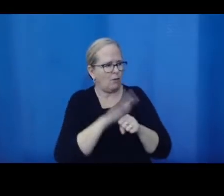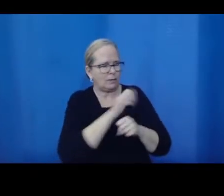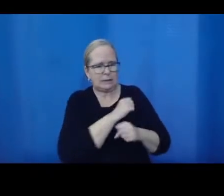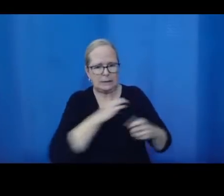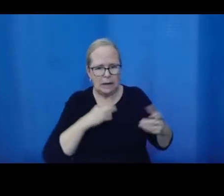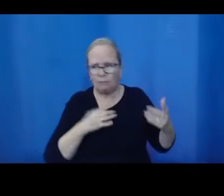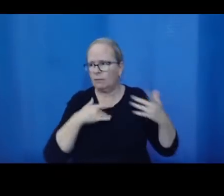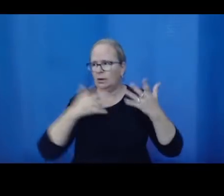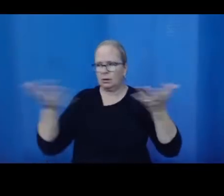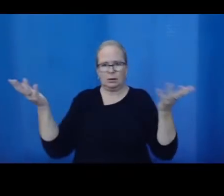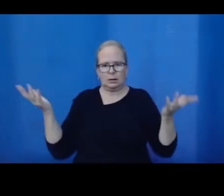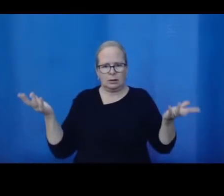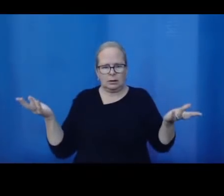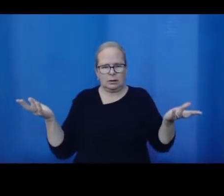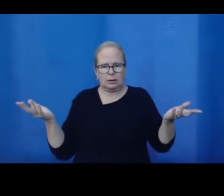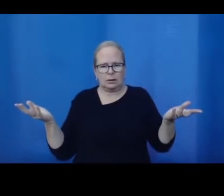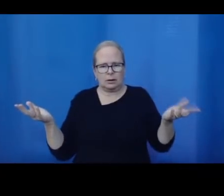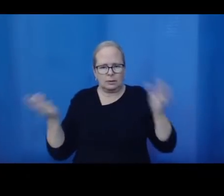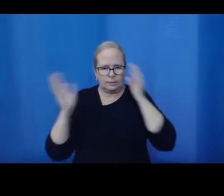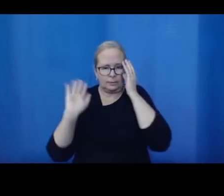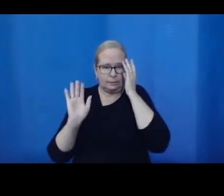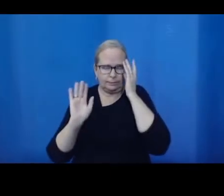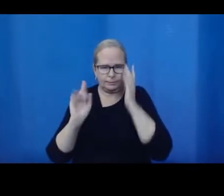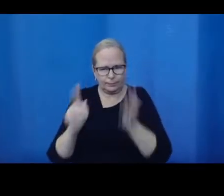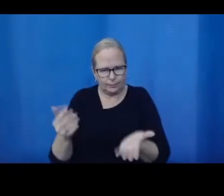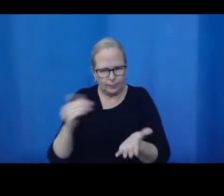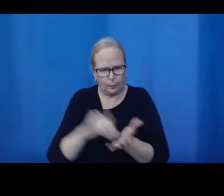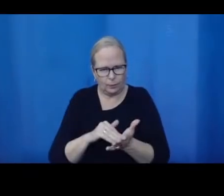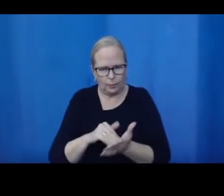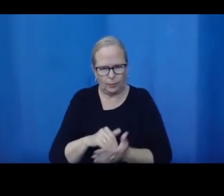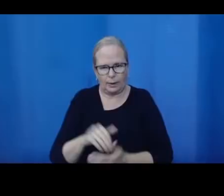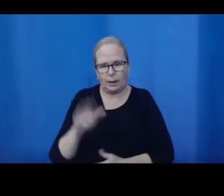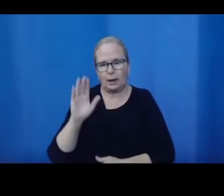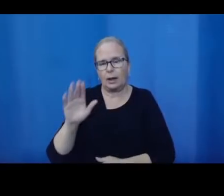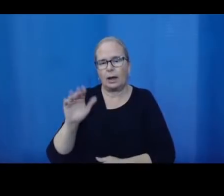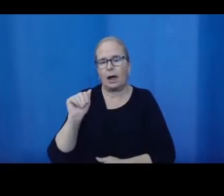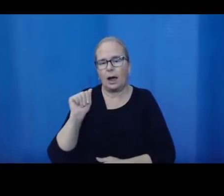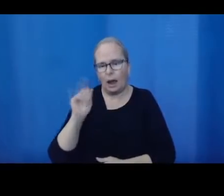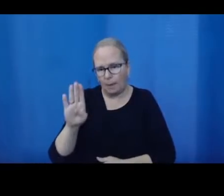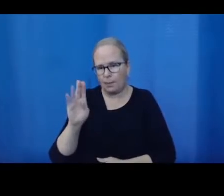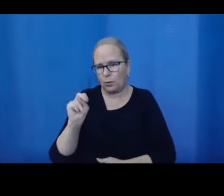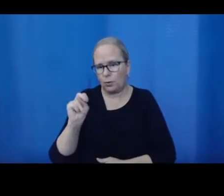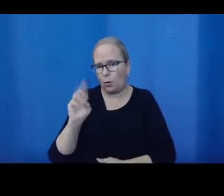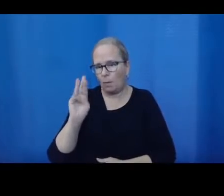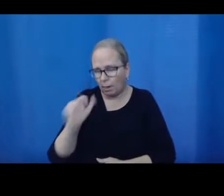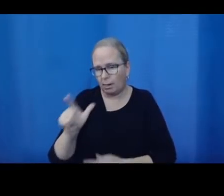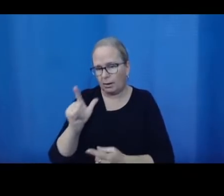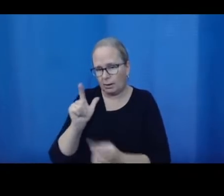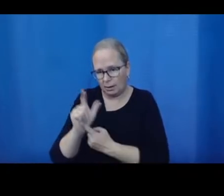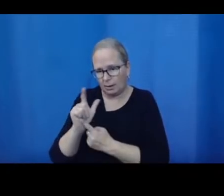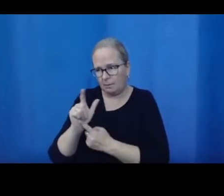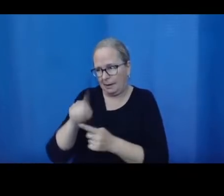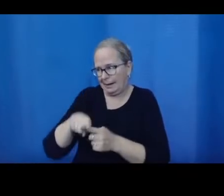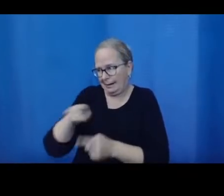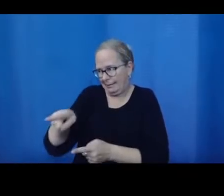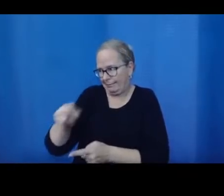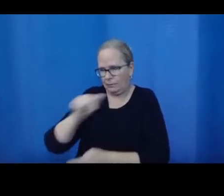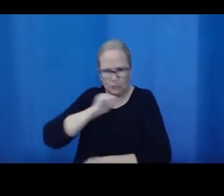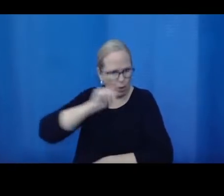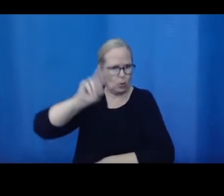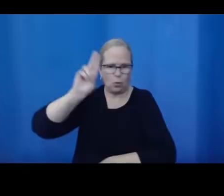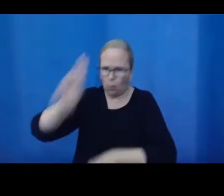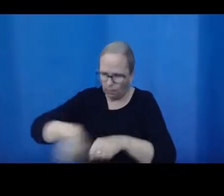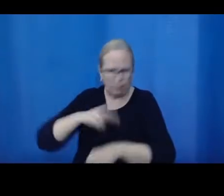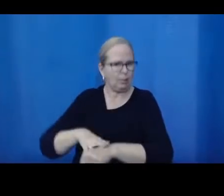is grossly abnormal with what they're going through, that they're not alone, that how they